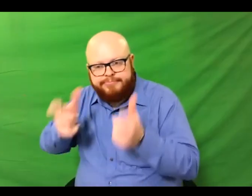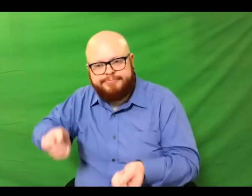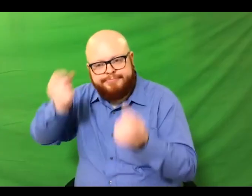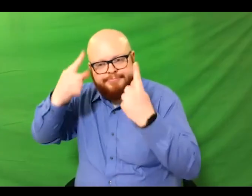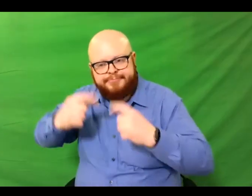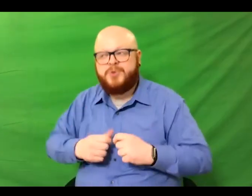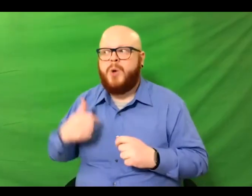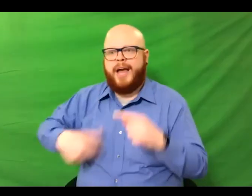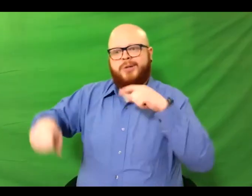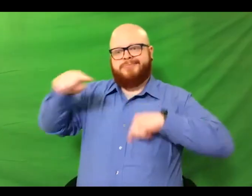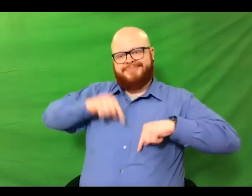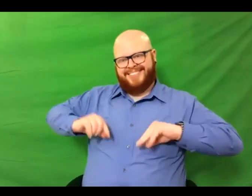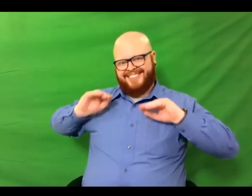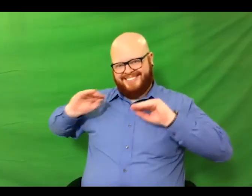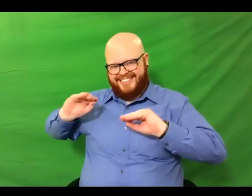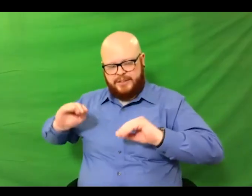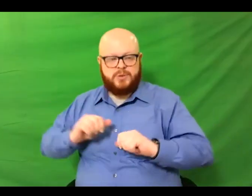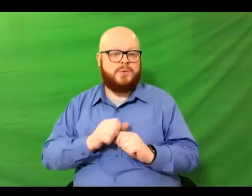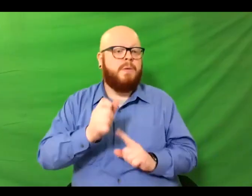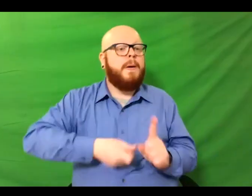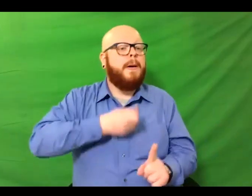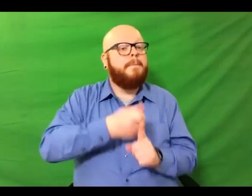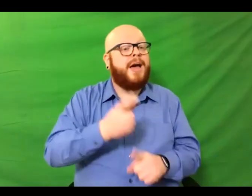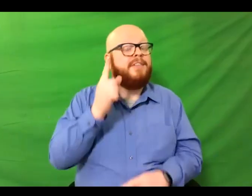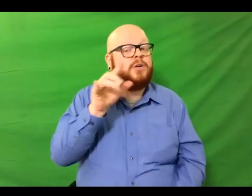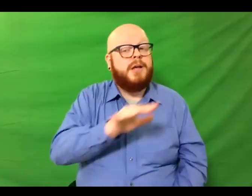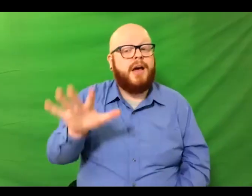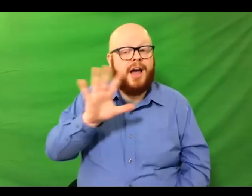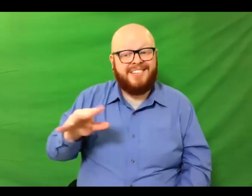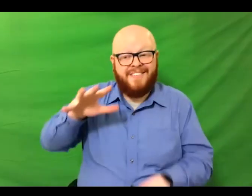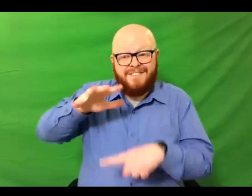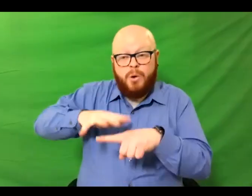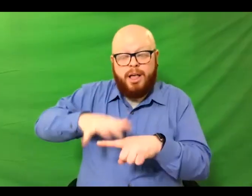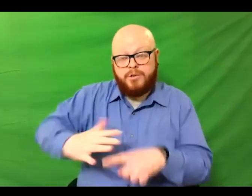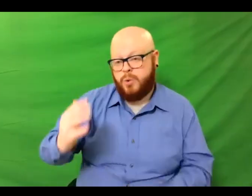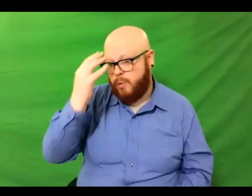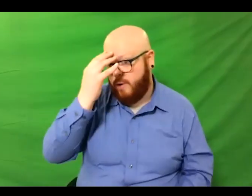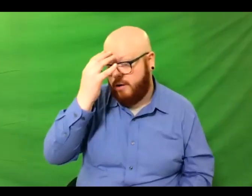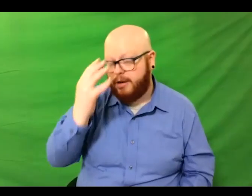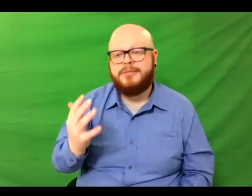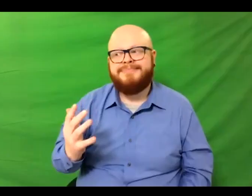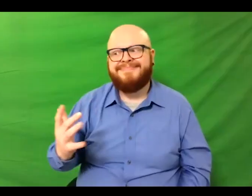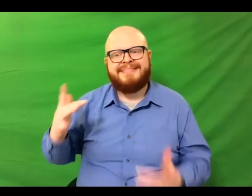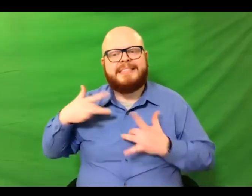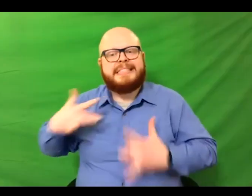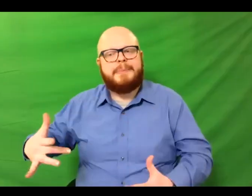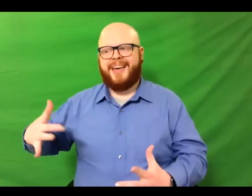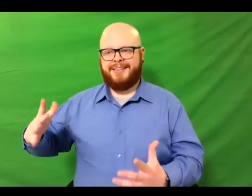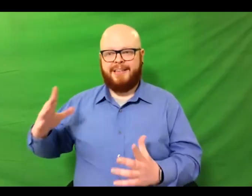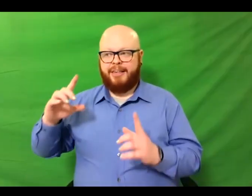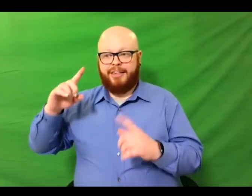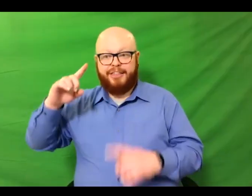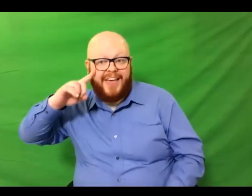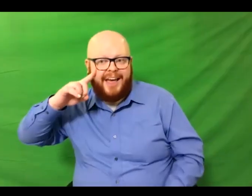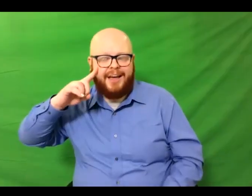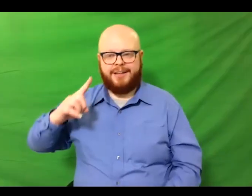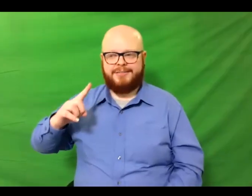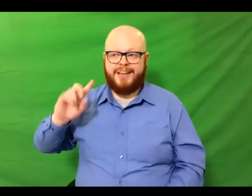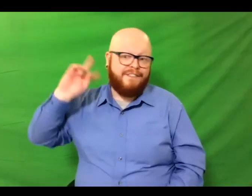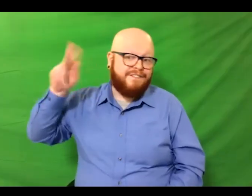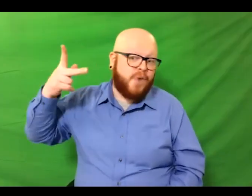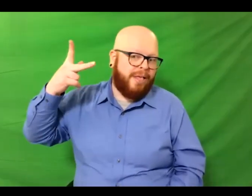The impact of fingerspelling on phonological awareness. Many of us, when we were taught or thought about phonological awareness, we only did it from the ear